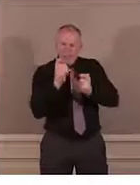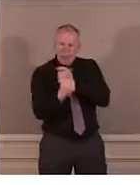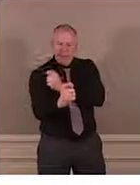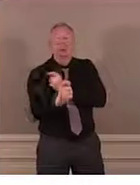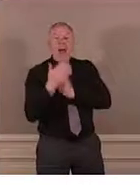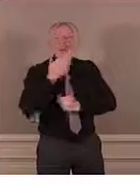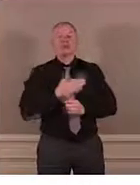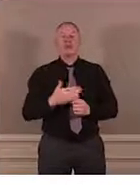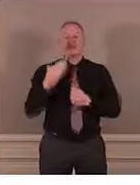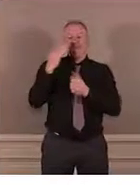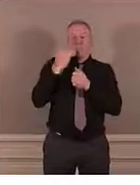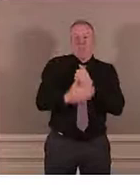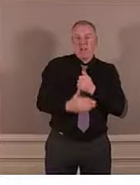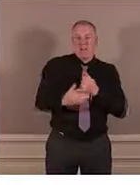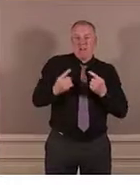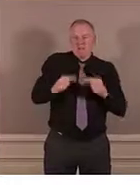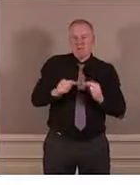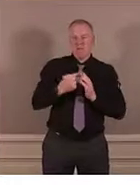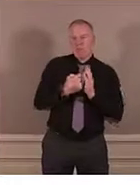finished writing the final report.